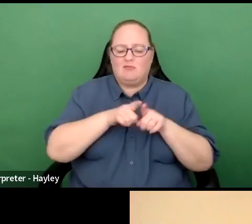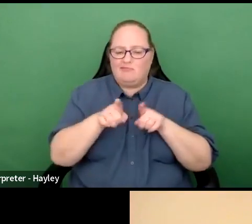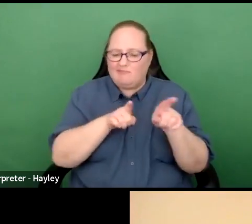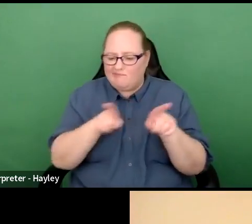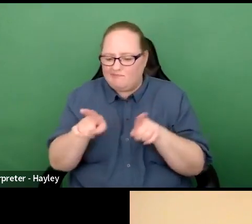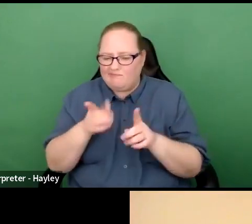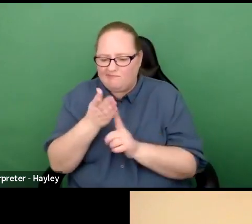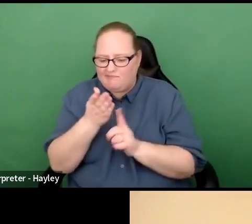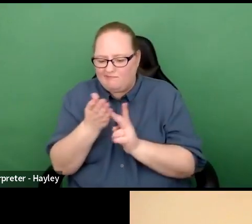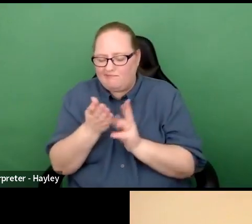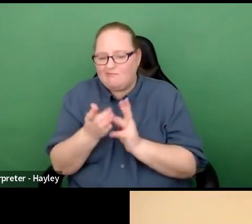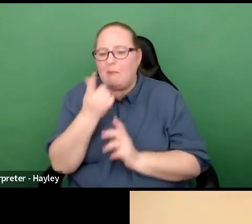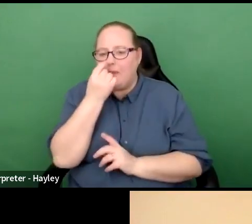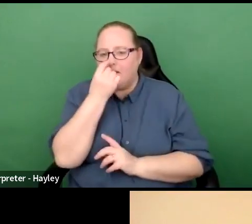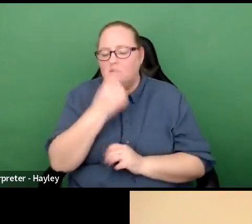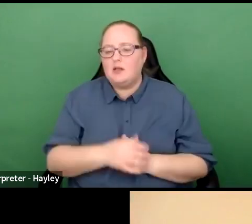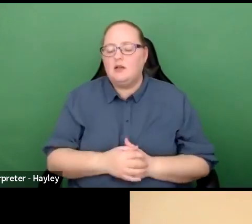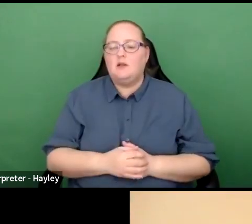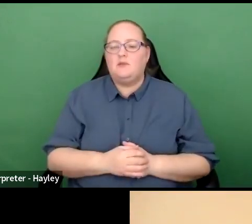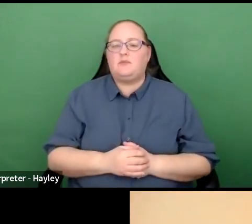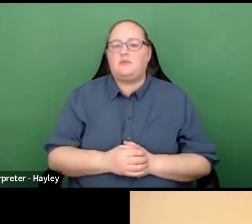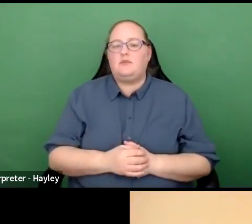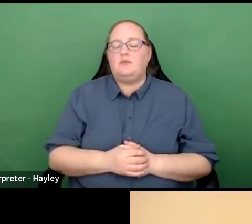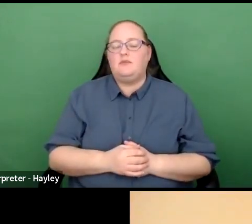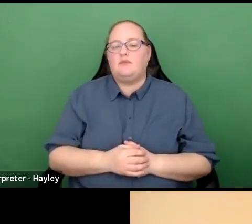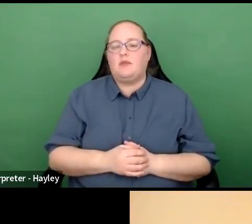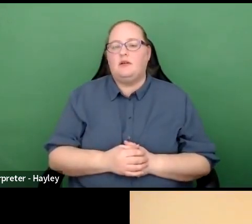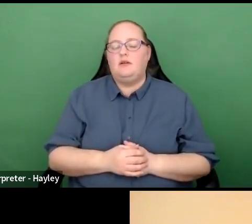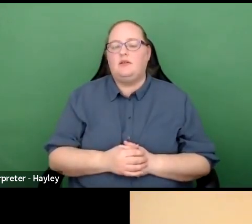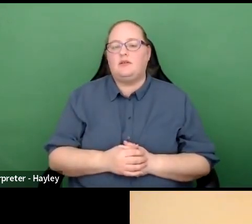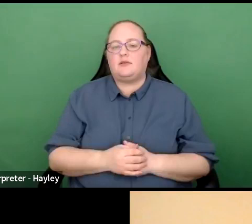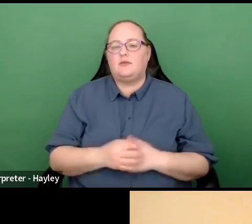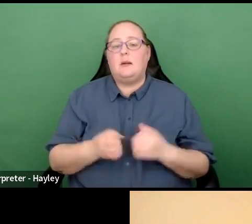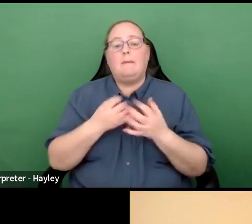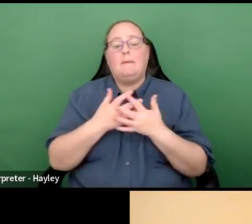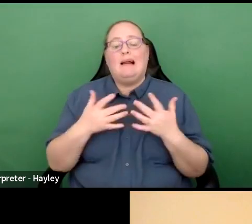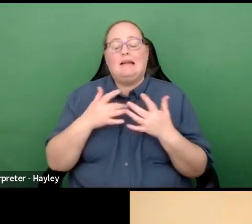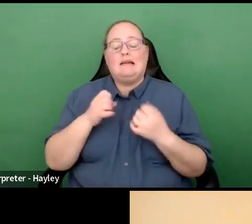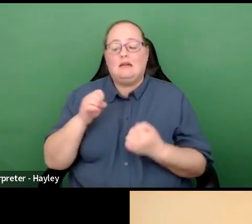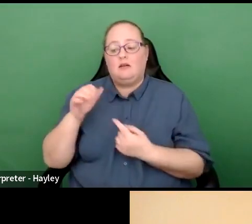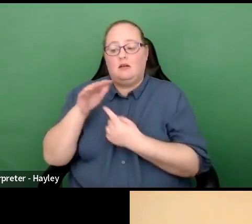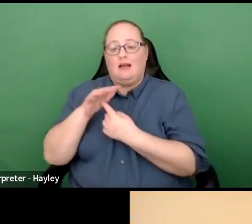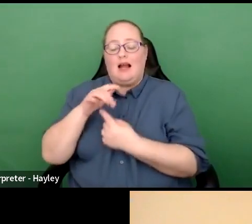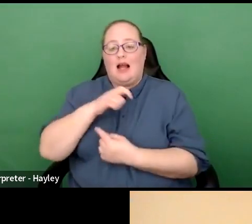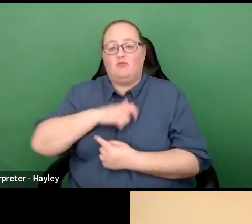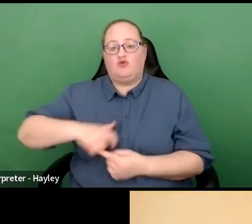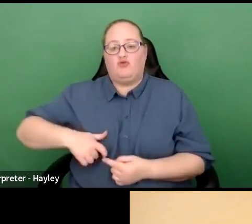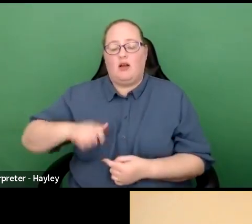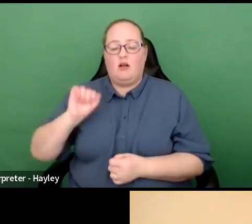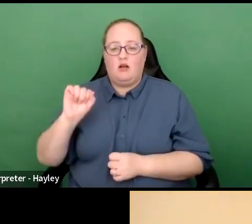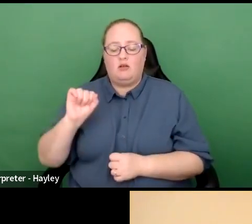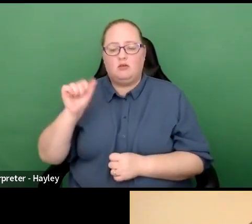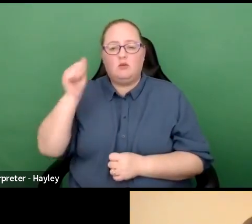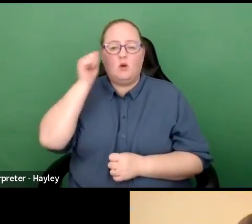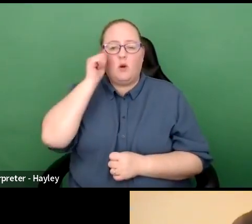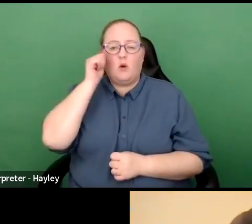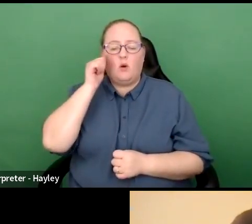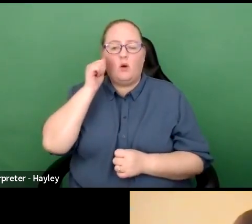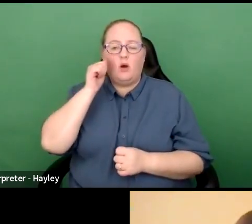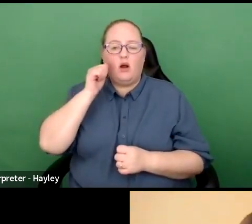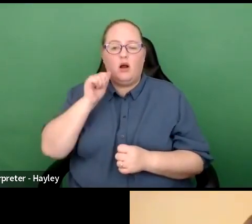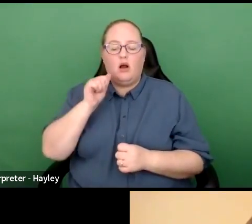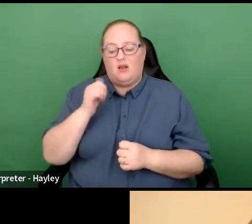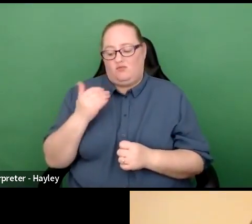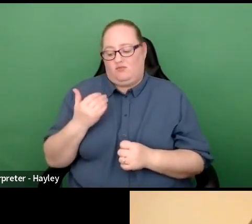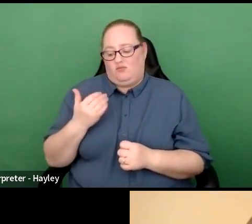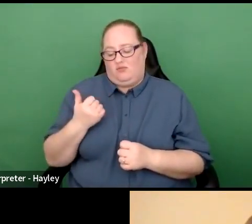the many aristocrats, and we know that actually from another source, which I discussed, well, really properly analyzed